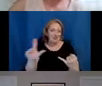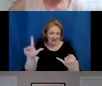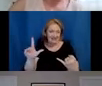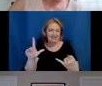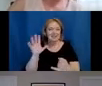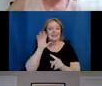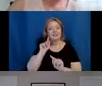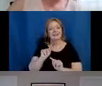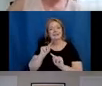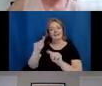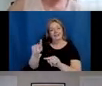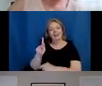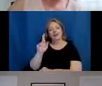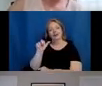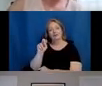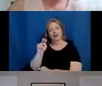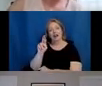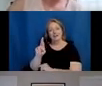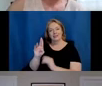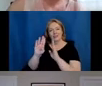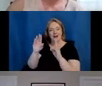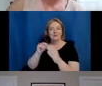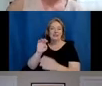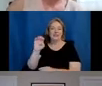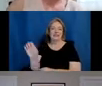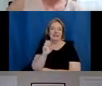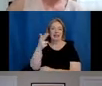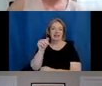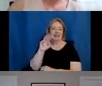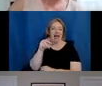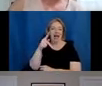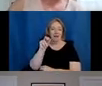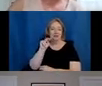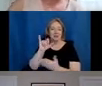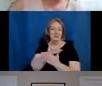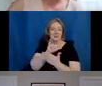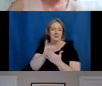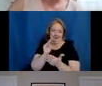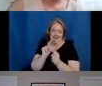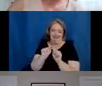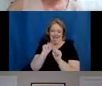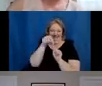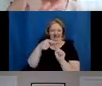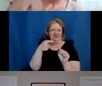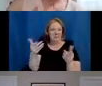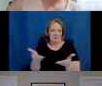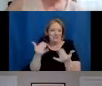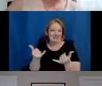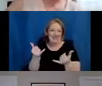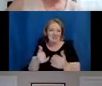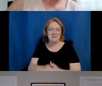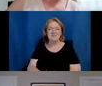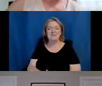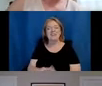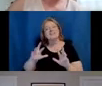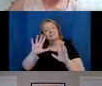at the Paulette Krasner House and Study Center in East Hampton, New York, not so far away from our site today. So we hope that you will join